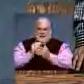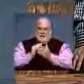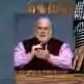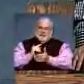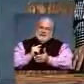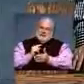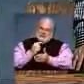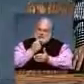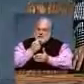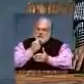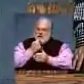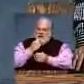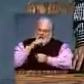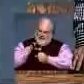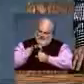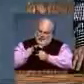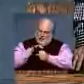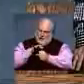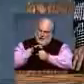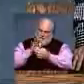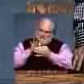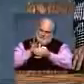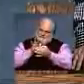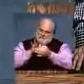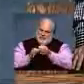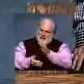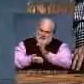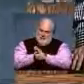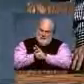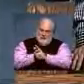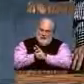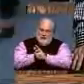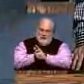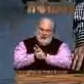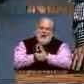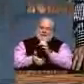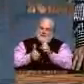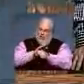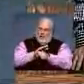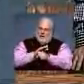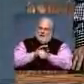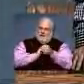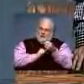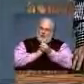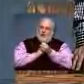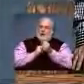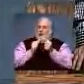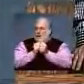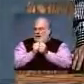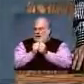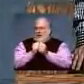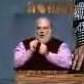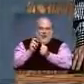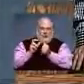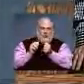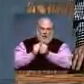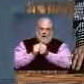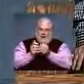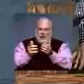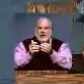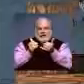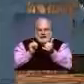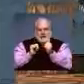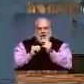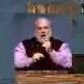in the vote earlier regarding the amendment, I'm fully supportive of this resolution with that amendment, and it is a positive for